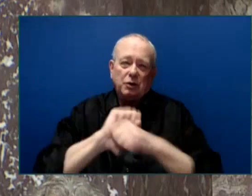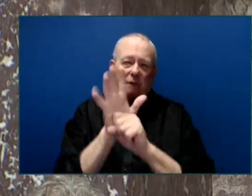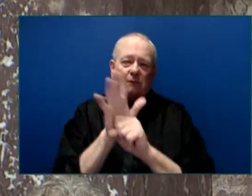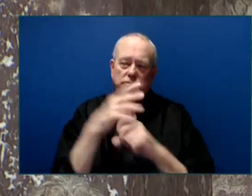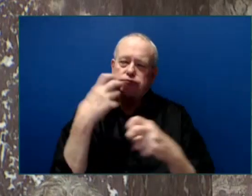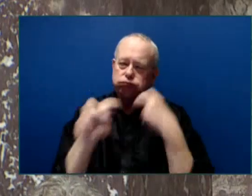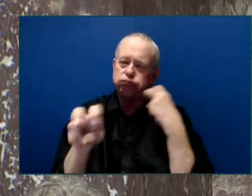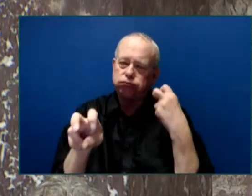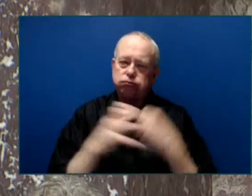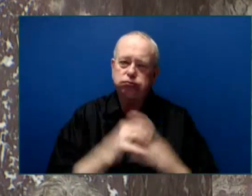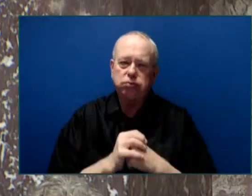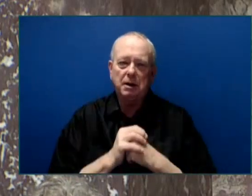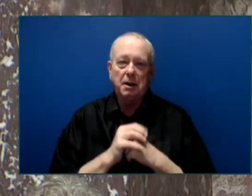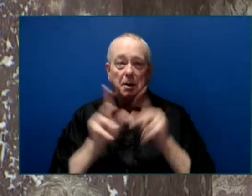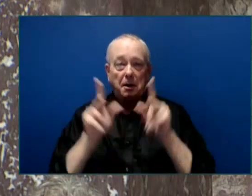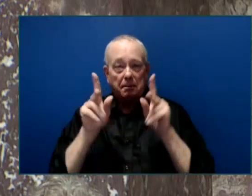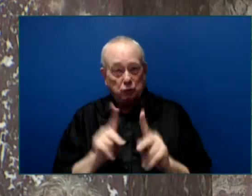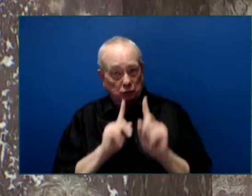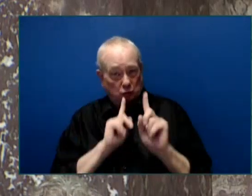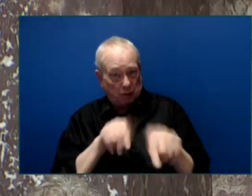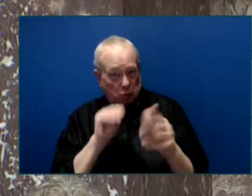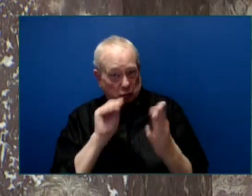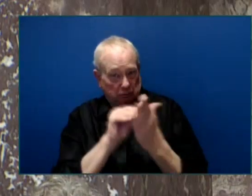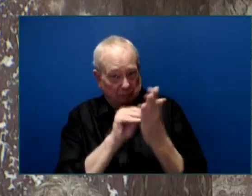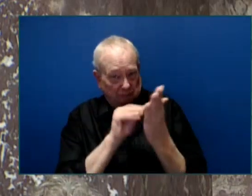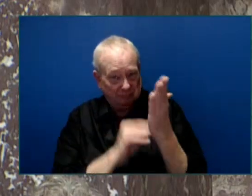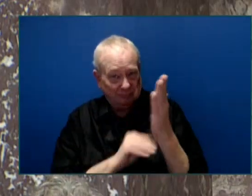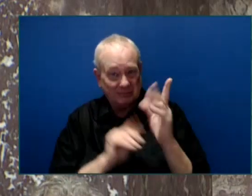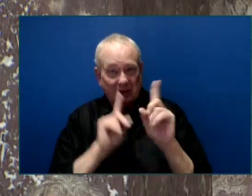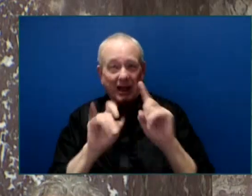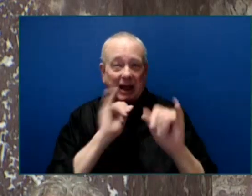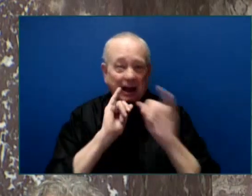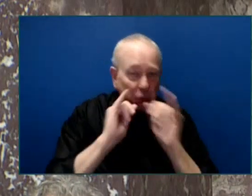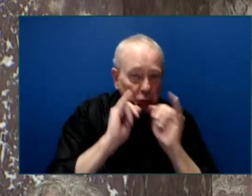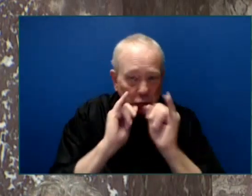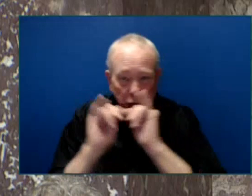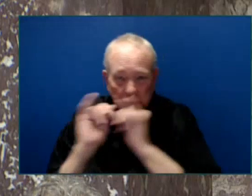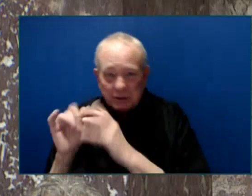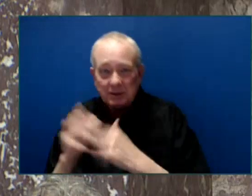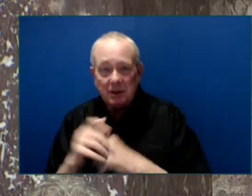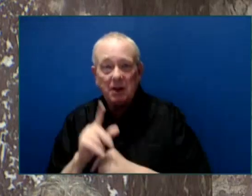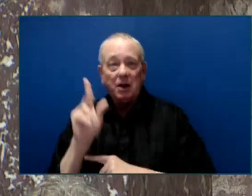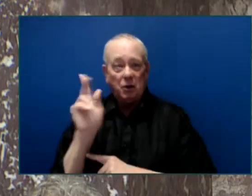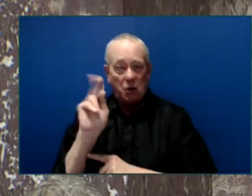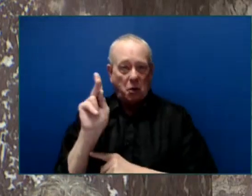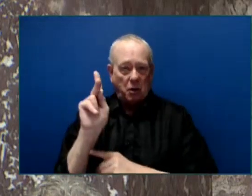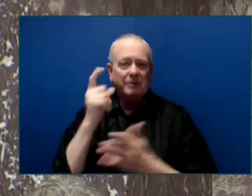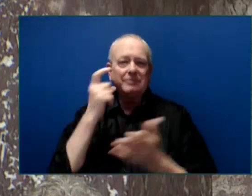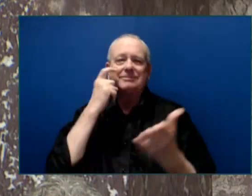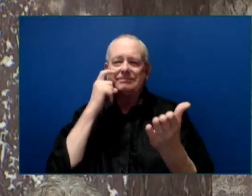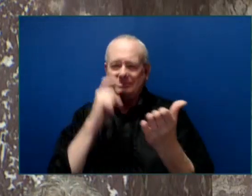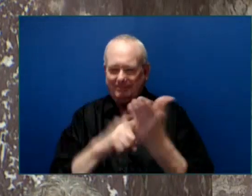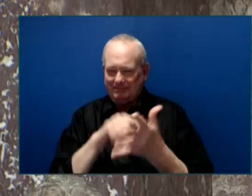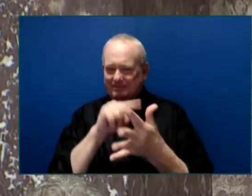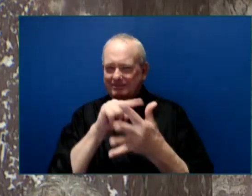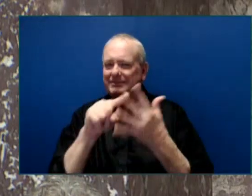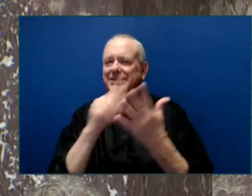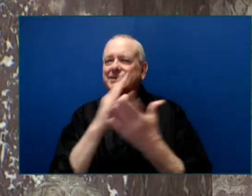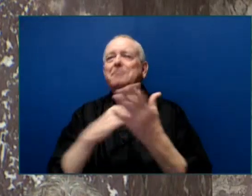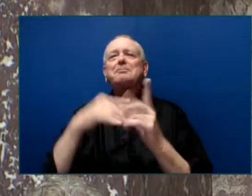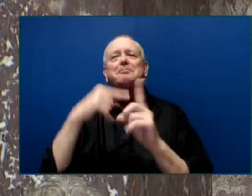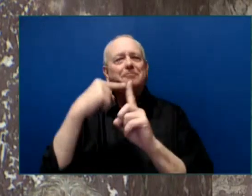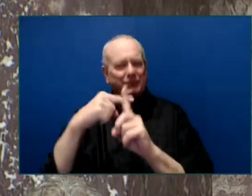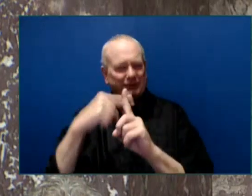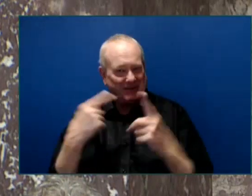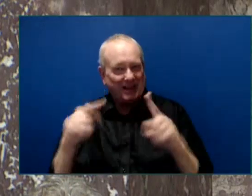on this topic, in particular around in Kelowna, also acknowledged that there are positive things happening now for mental health supports for